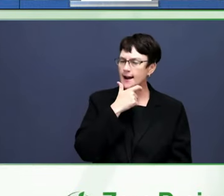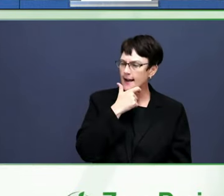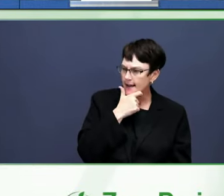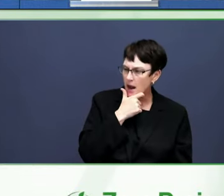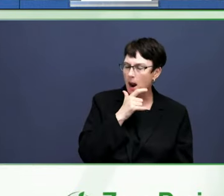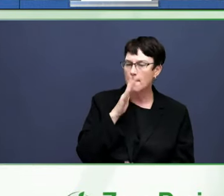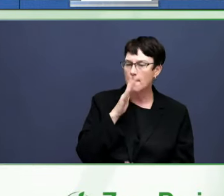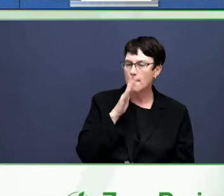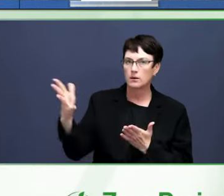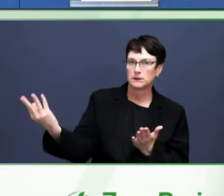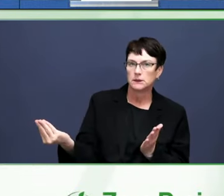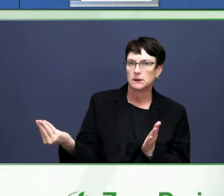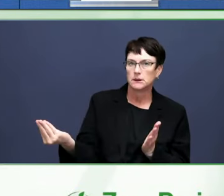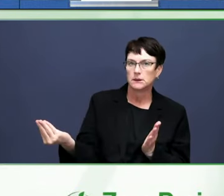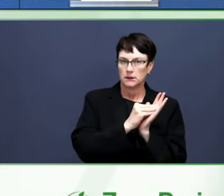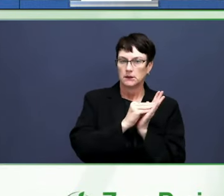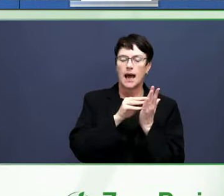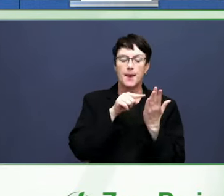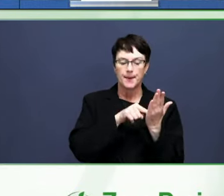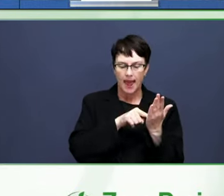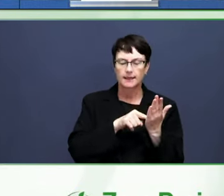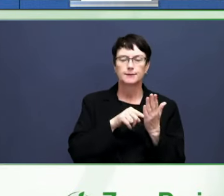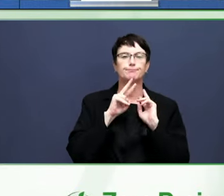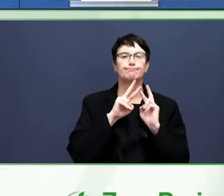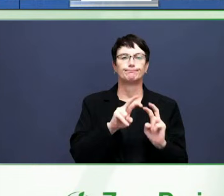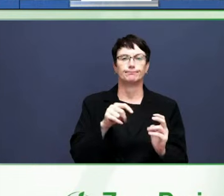And at that moment, we also is